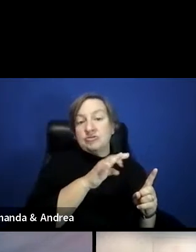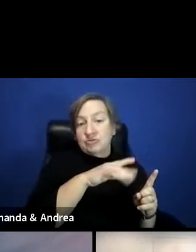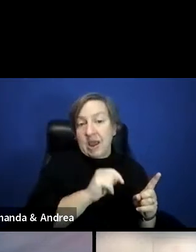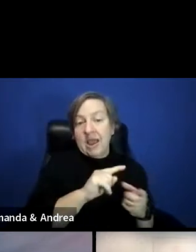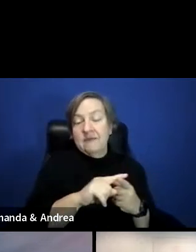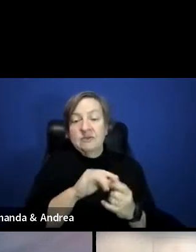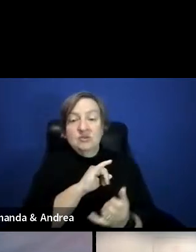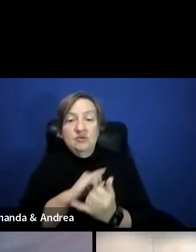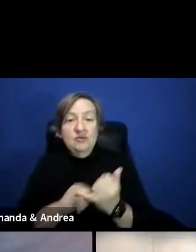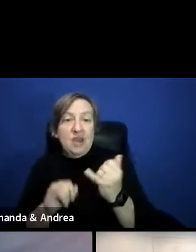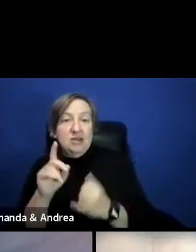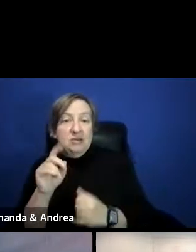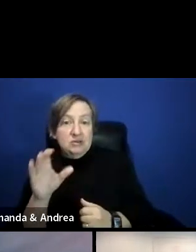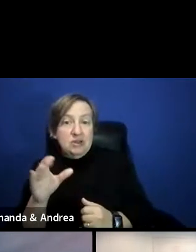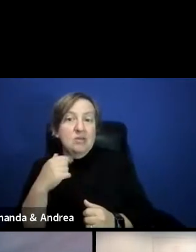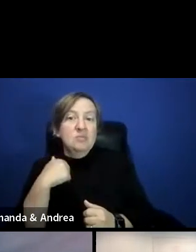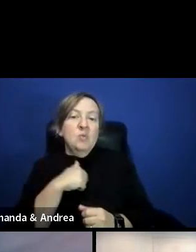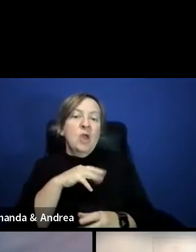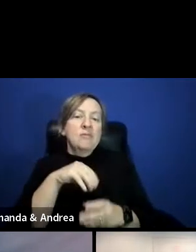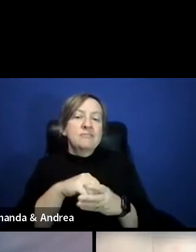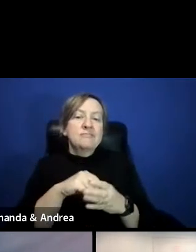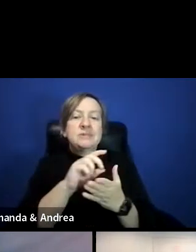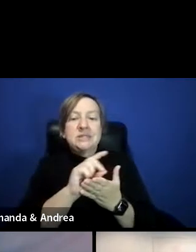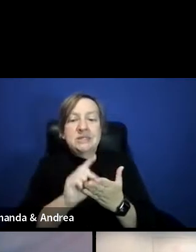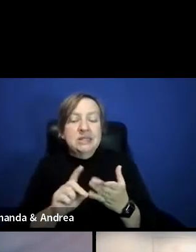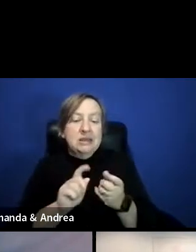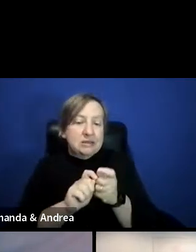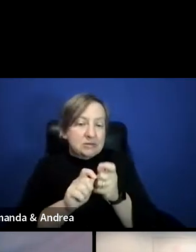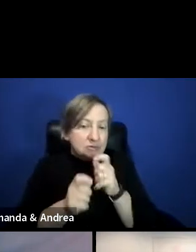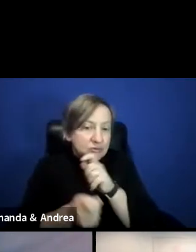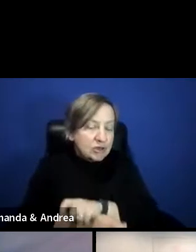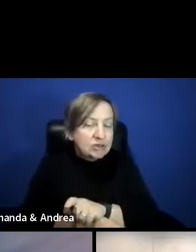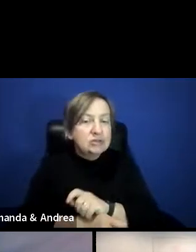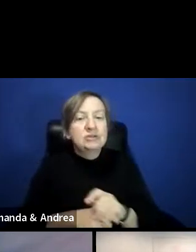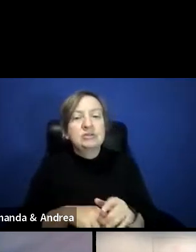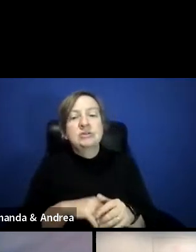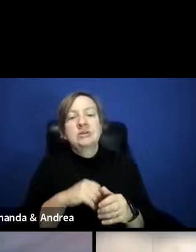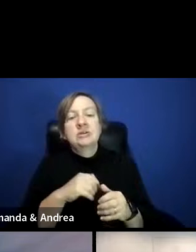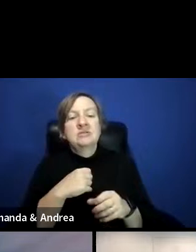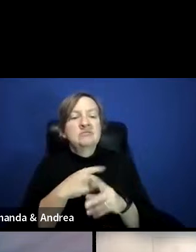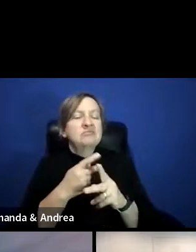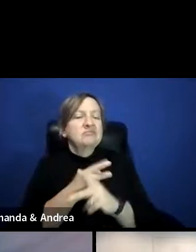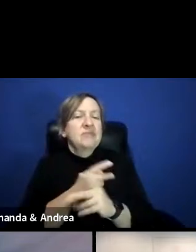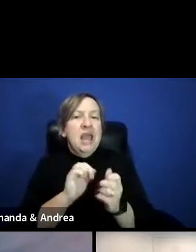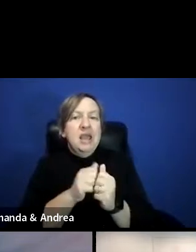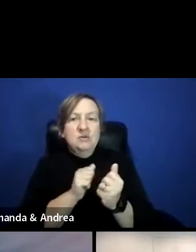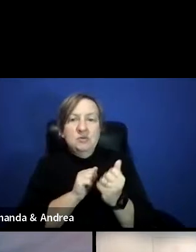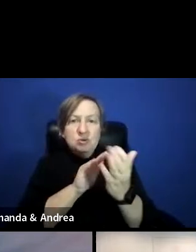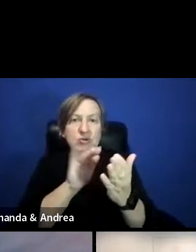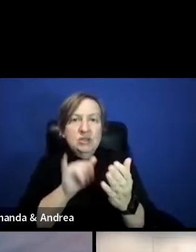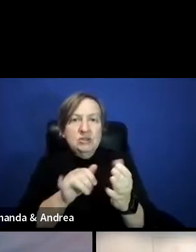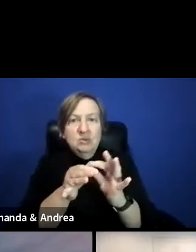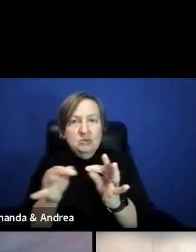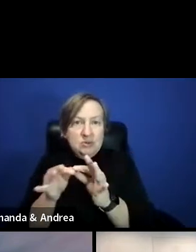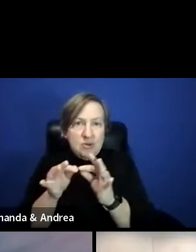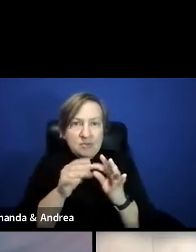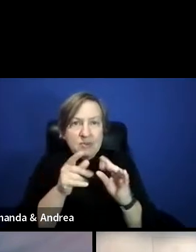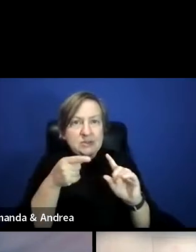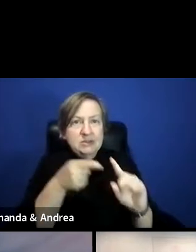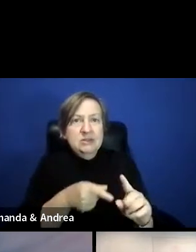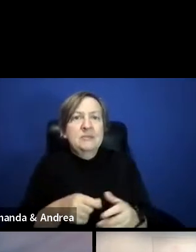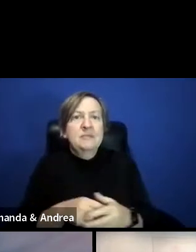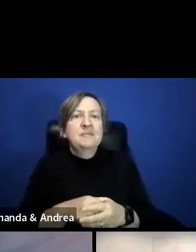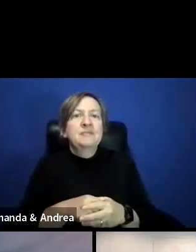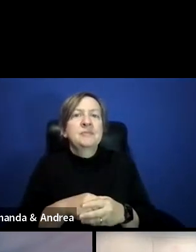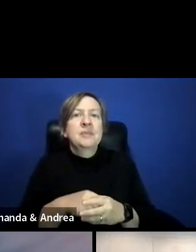final document, we incorporated some design changes to be able to address those comments specifically. I'll